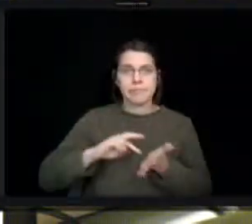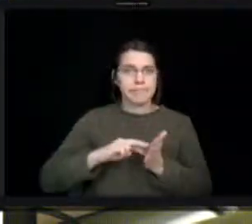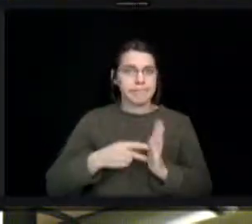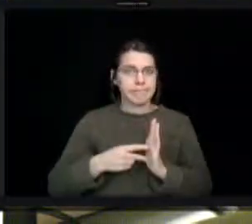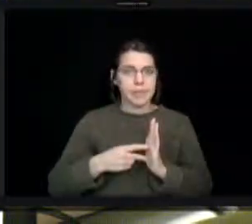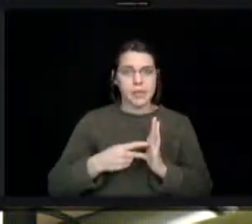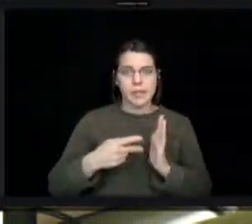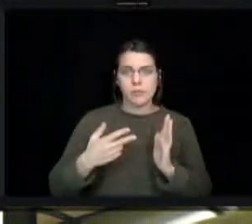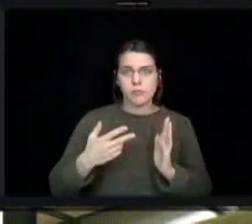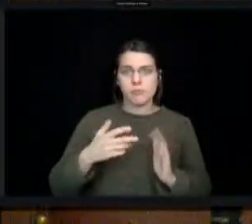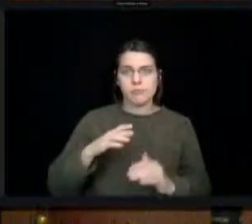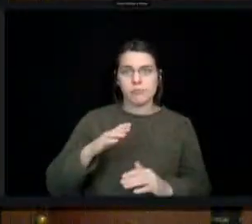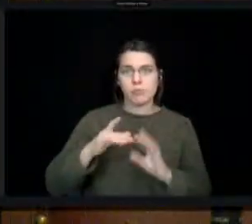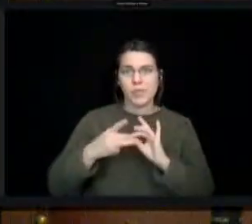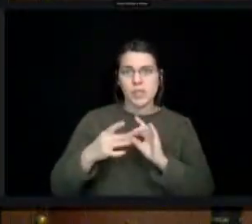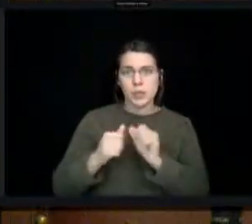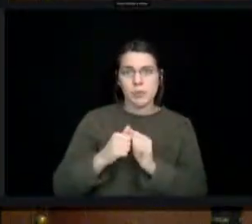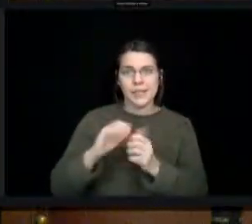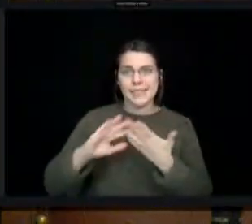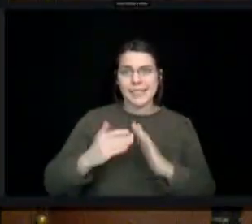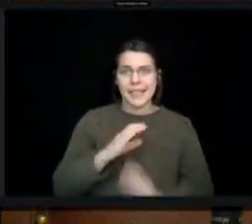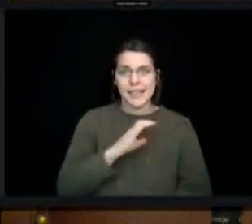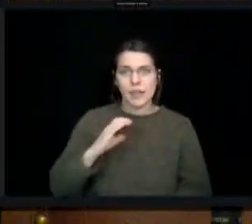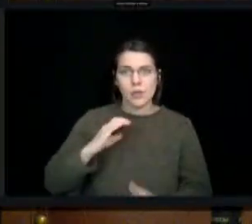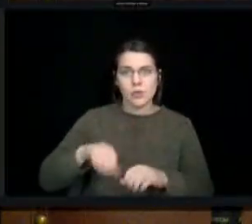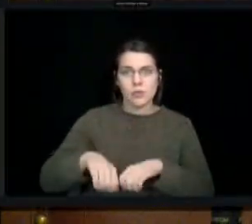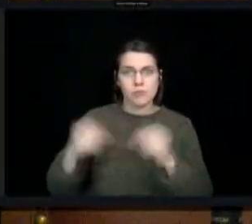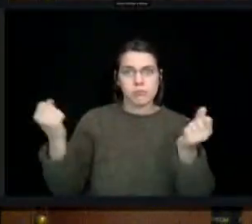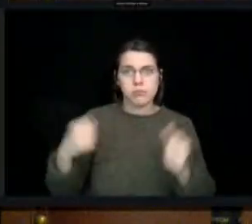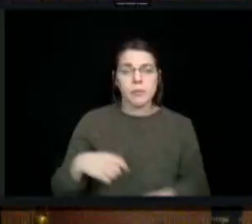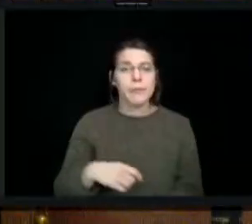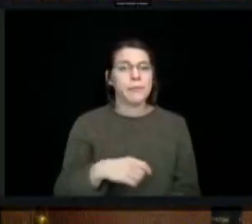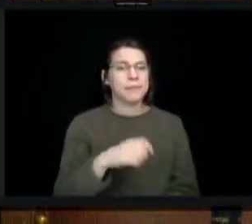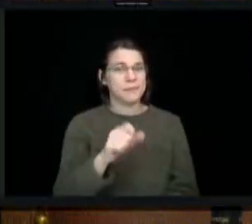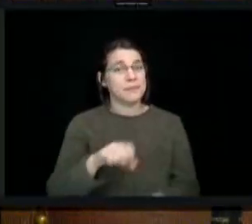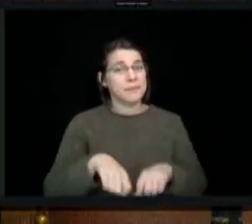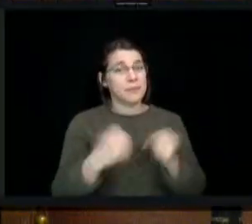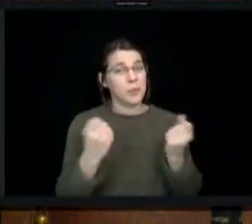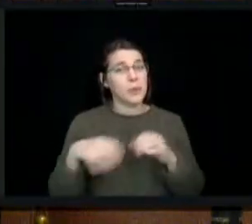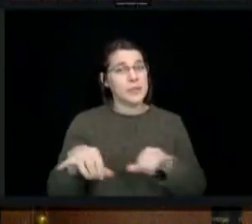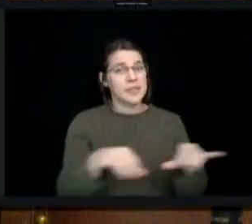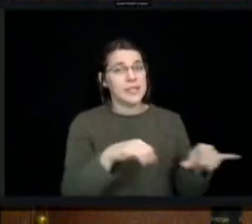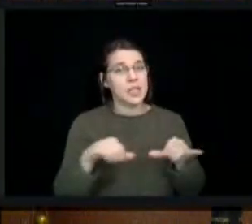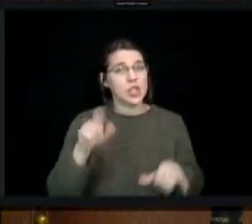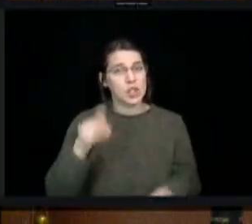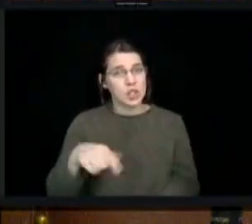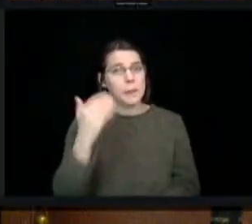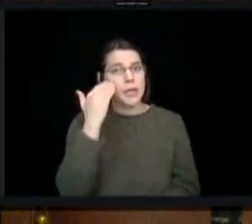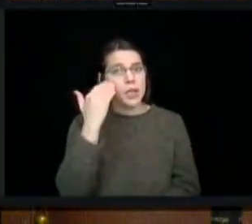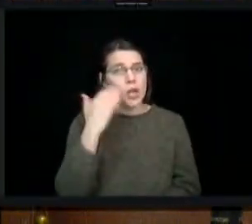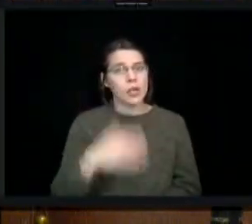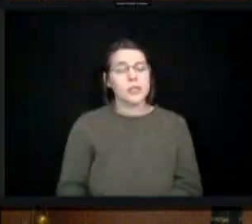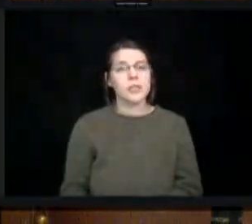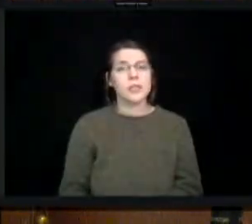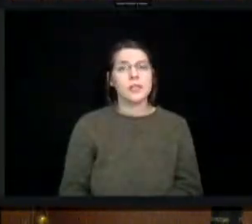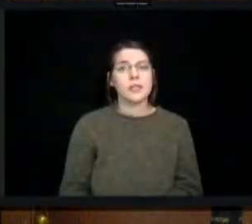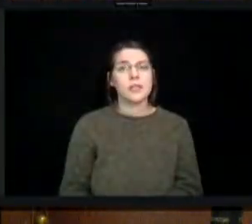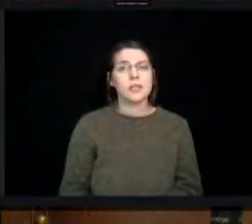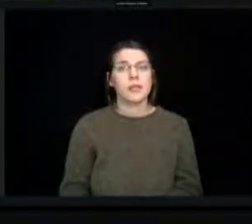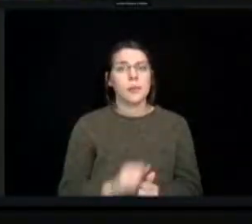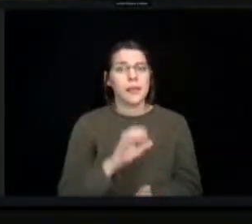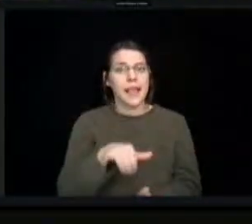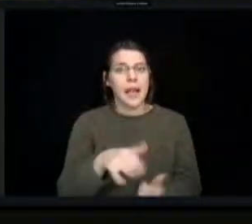with city council. It certainly is a break from precedent and, should be acknowledged there. So with that, that's really all I have. Thank you, Mr.